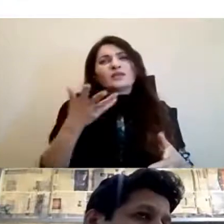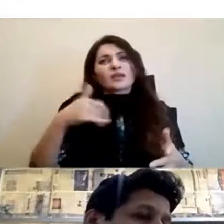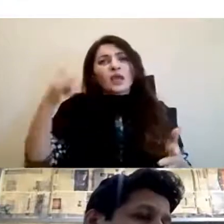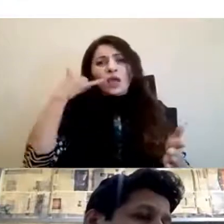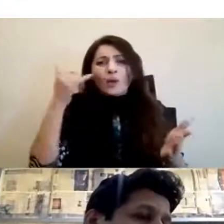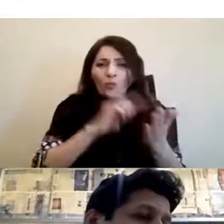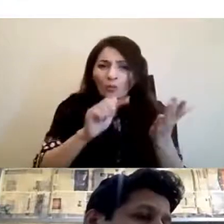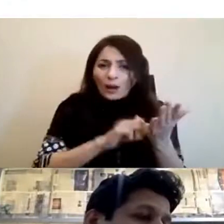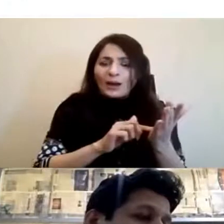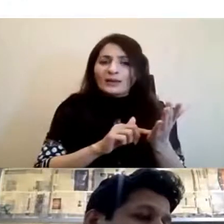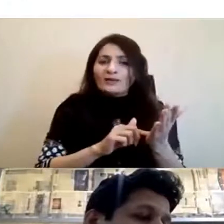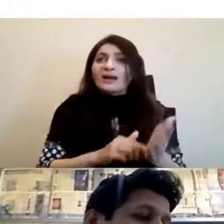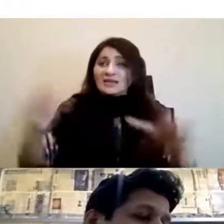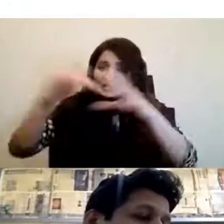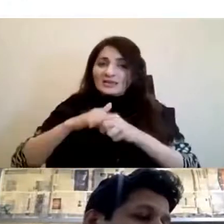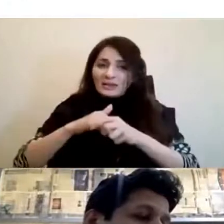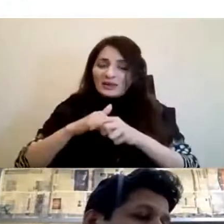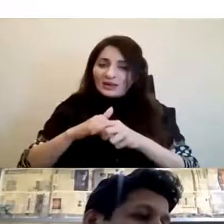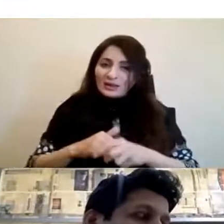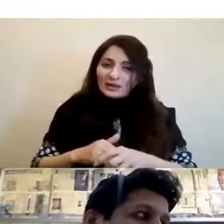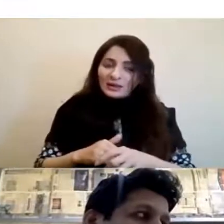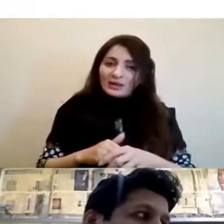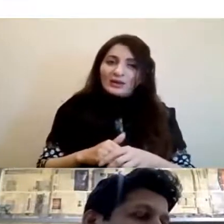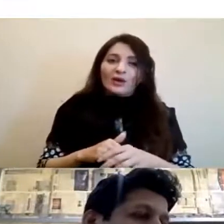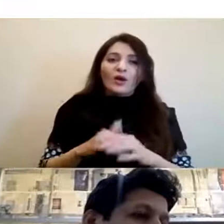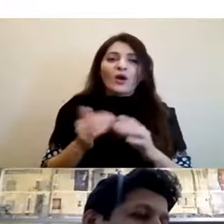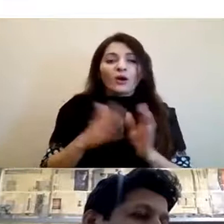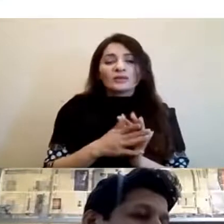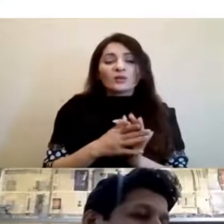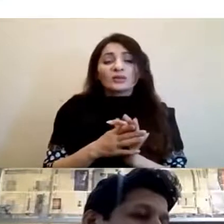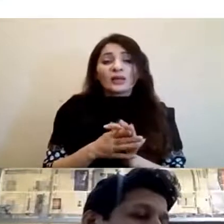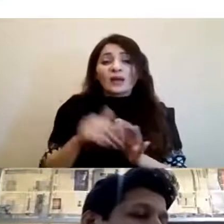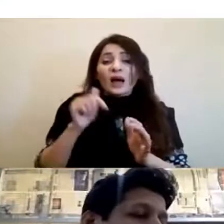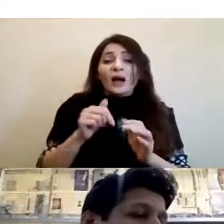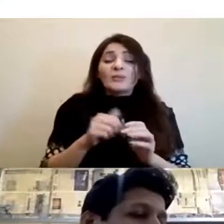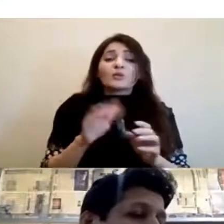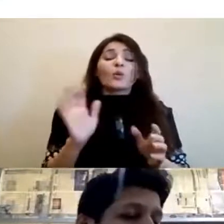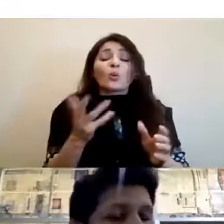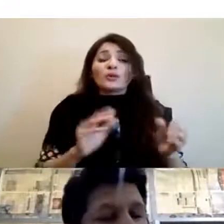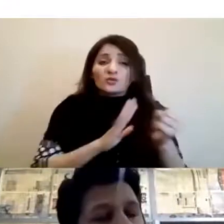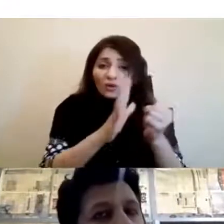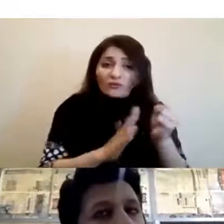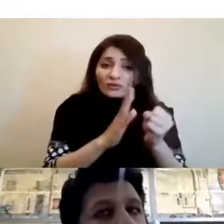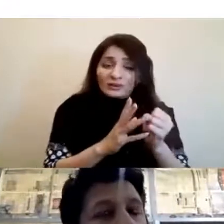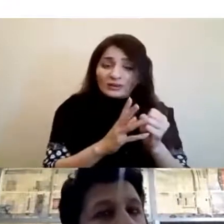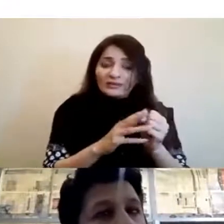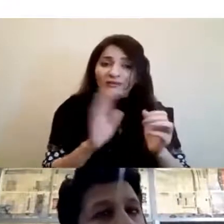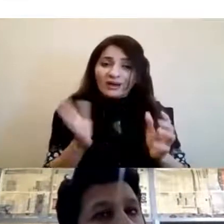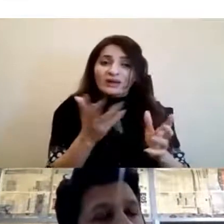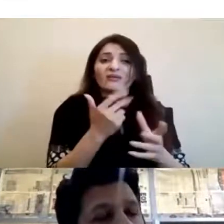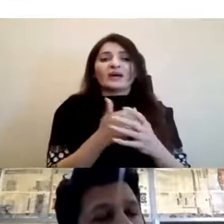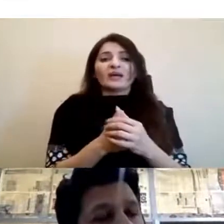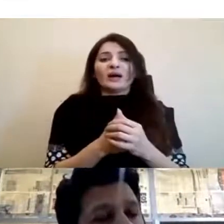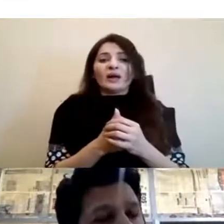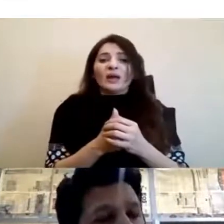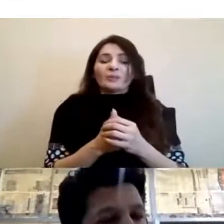Narsim emphasized, through our commitment to making open source software available, open source development tools available. And